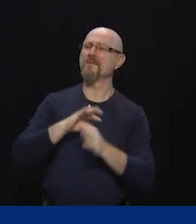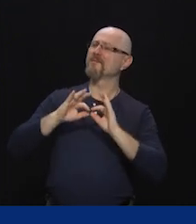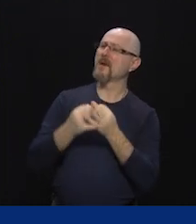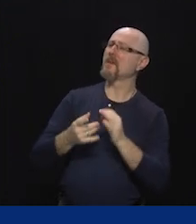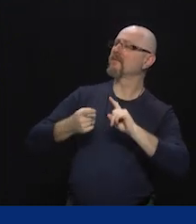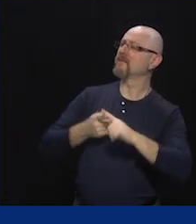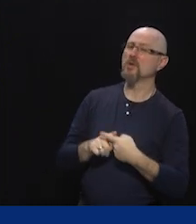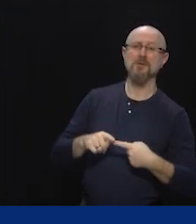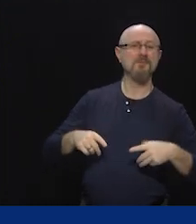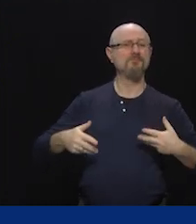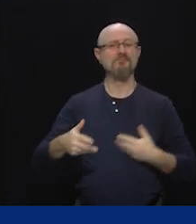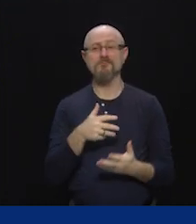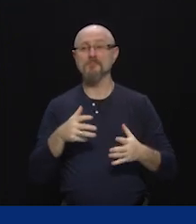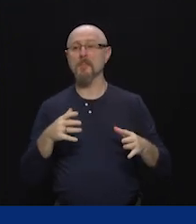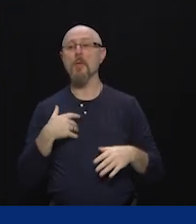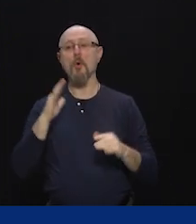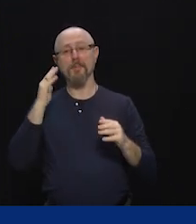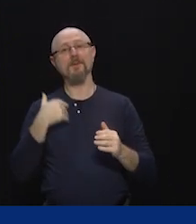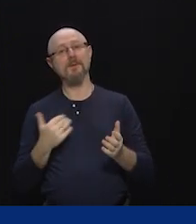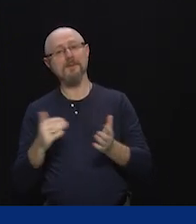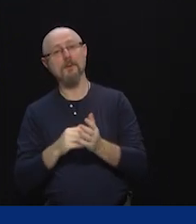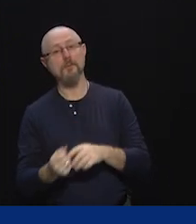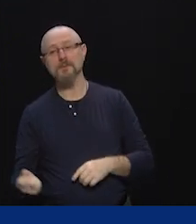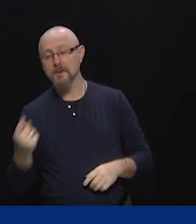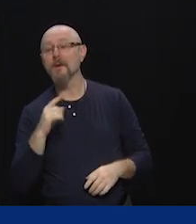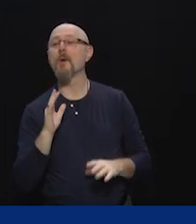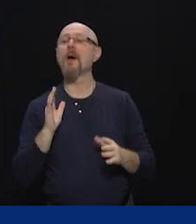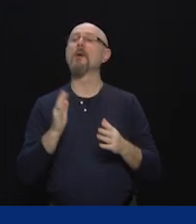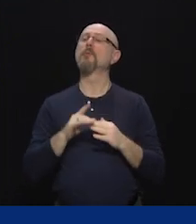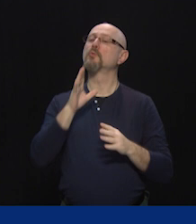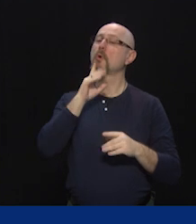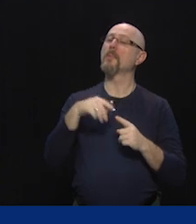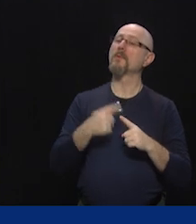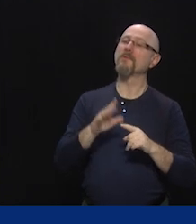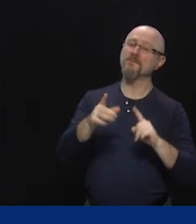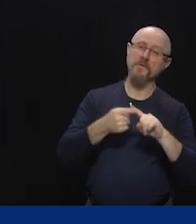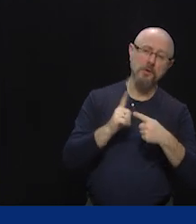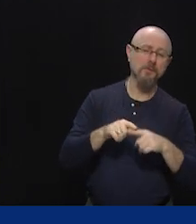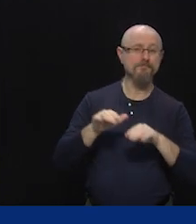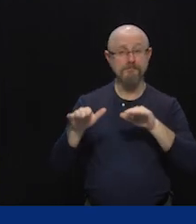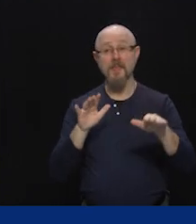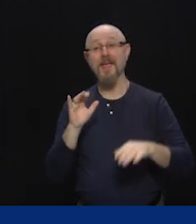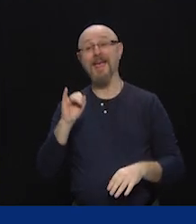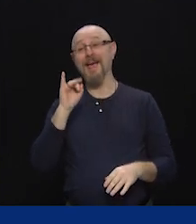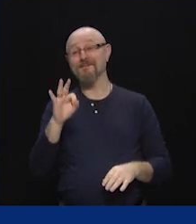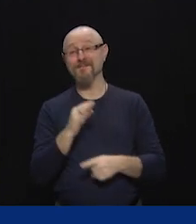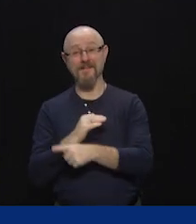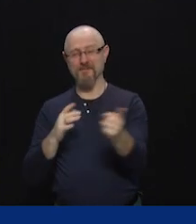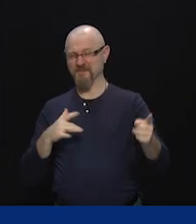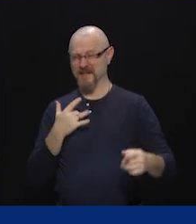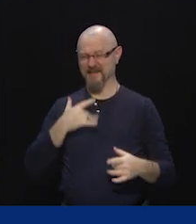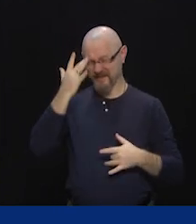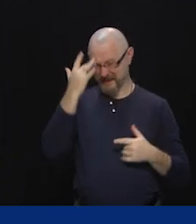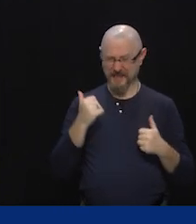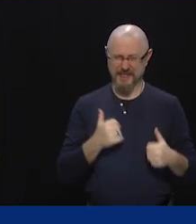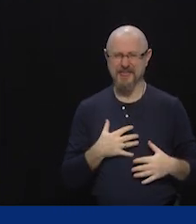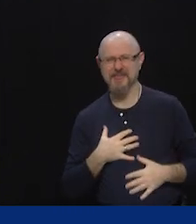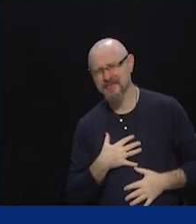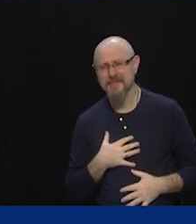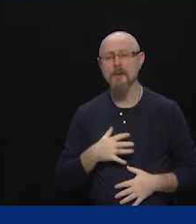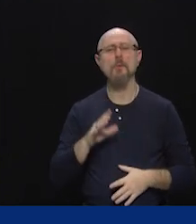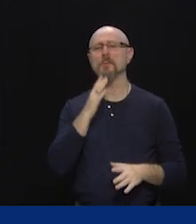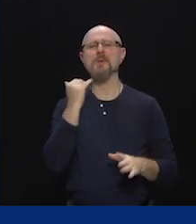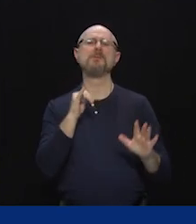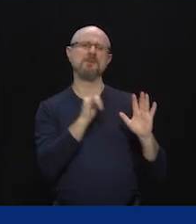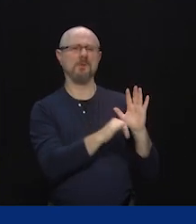time again next year. So talk to all your hosts and your friends and everybody. And if you're sniffling, if you're not feeling good, just stay